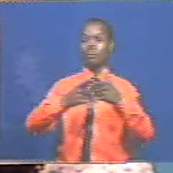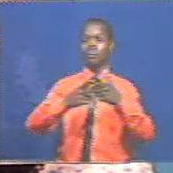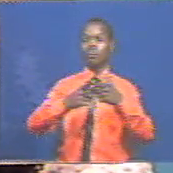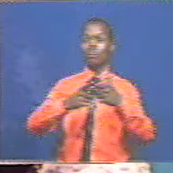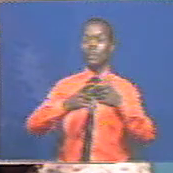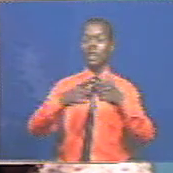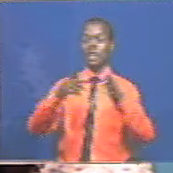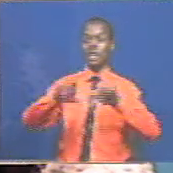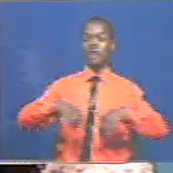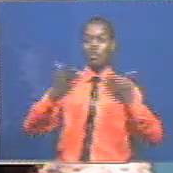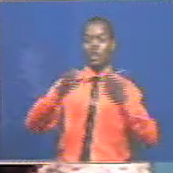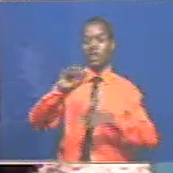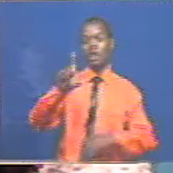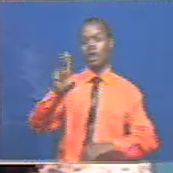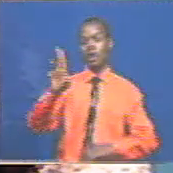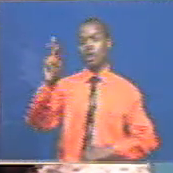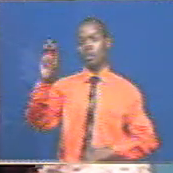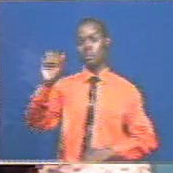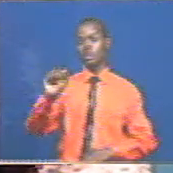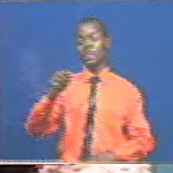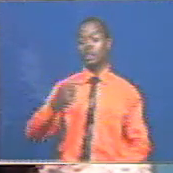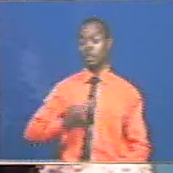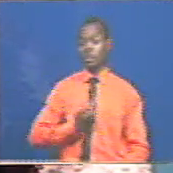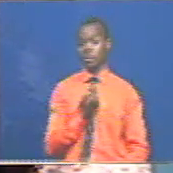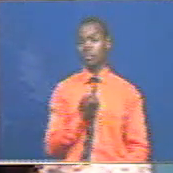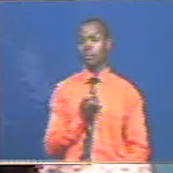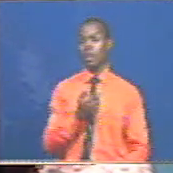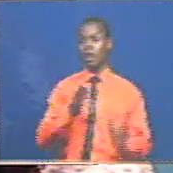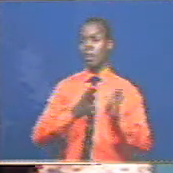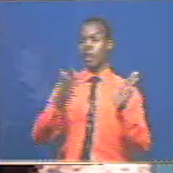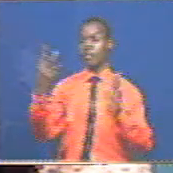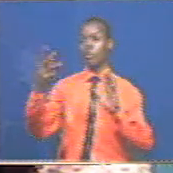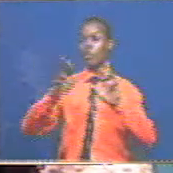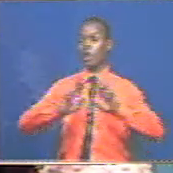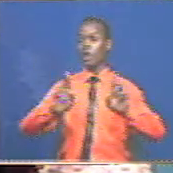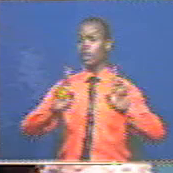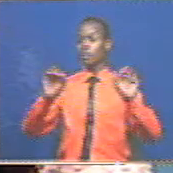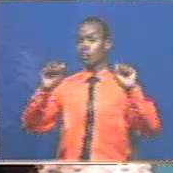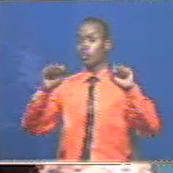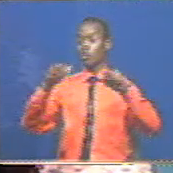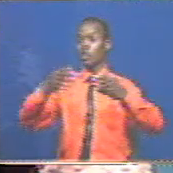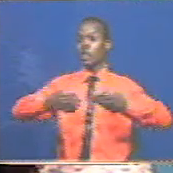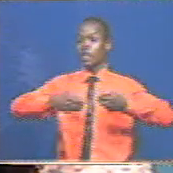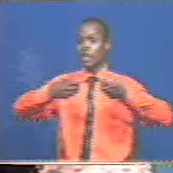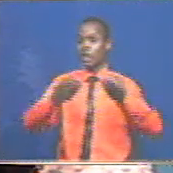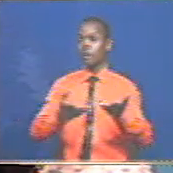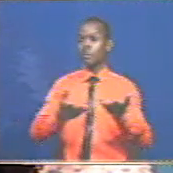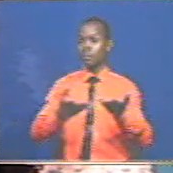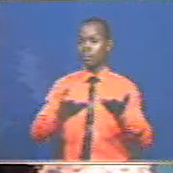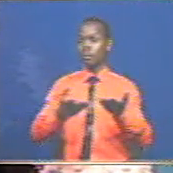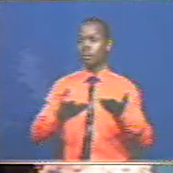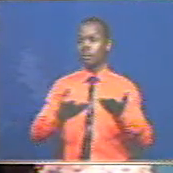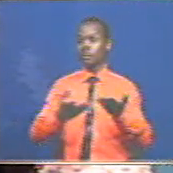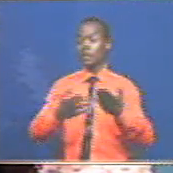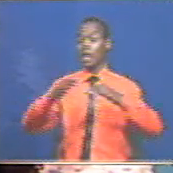yeah so to me is the big four is really aim to provide adequate affordable